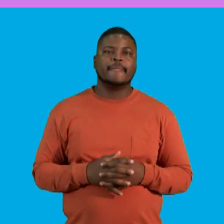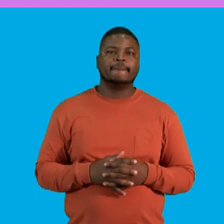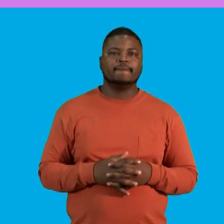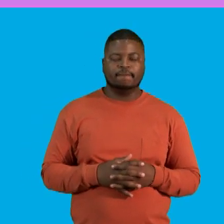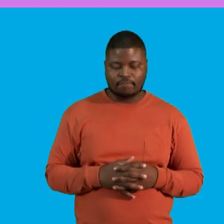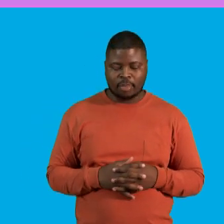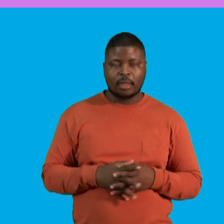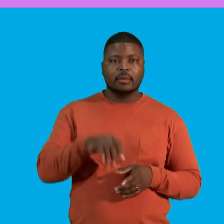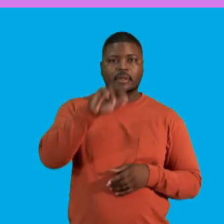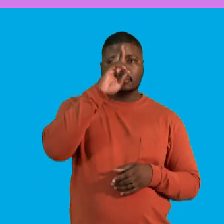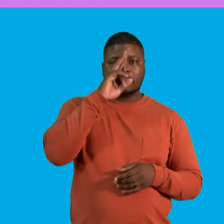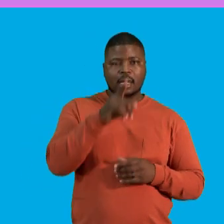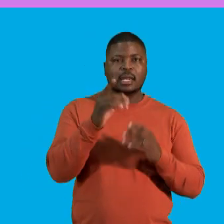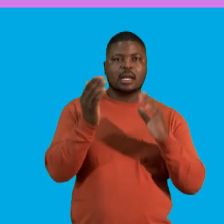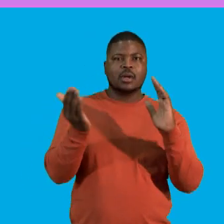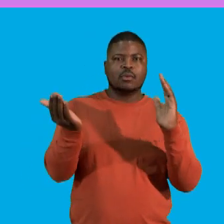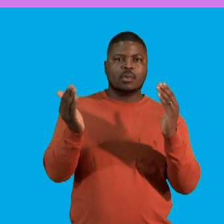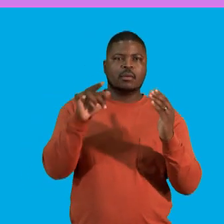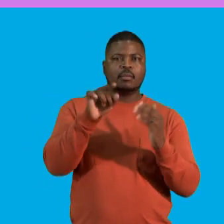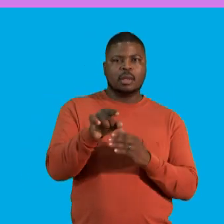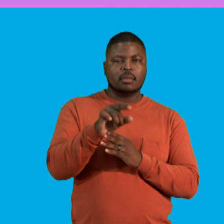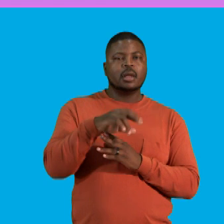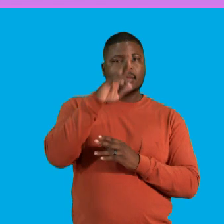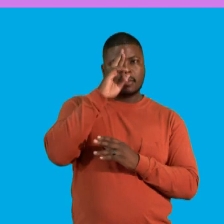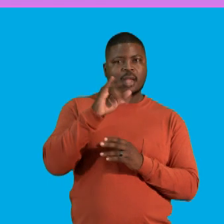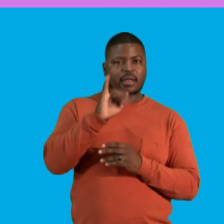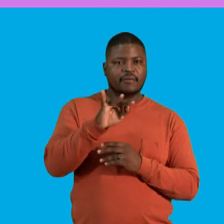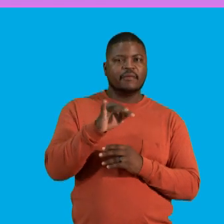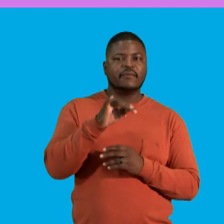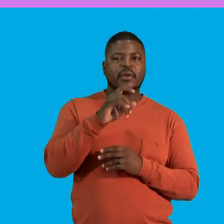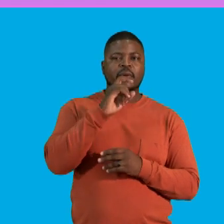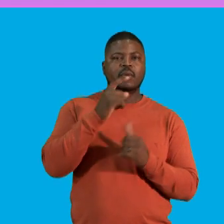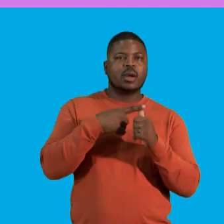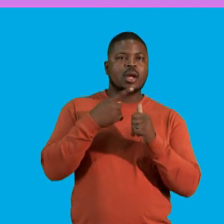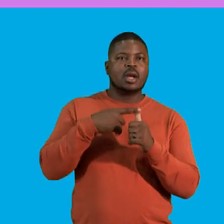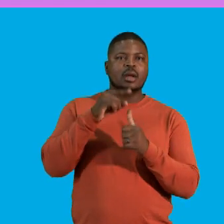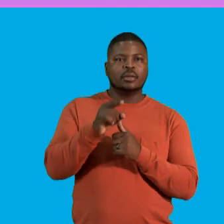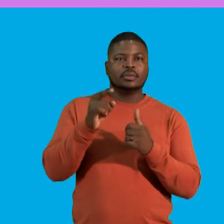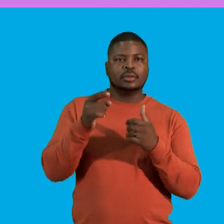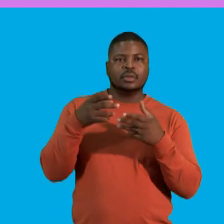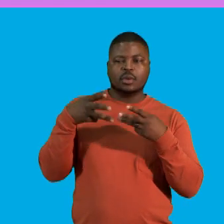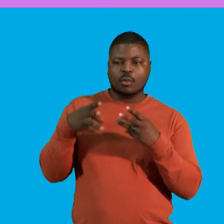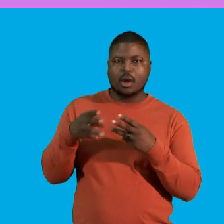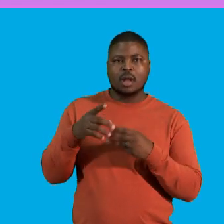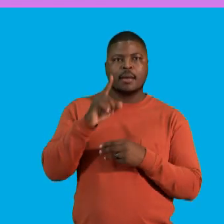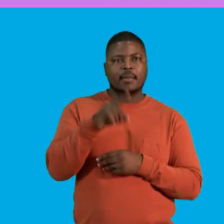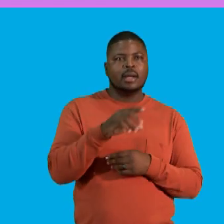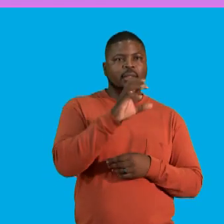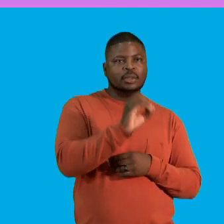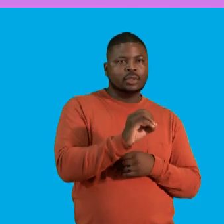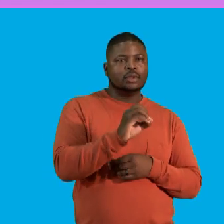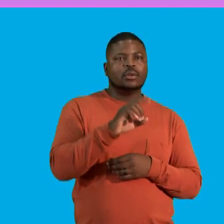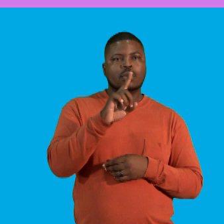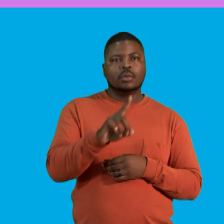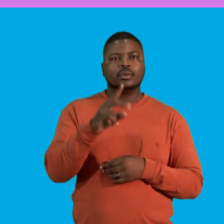is free, because remember, this is a range. So if you were to count it manually, you'd have to say 0, 1, 2, 3,